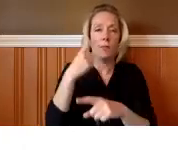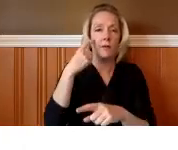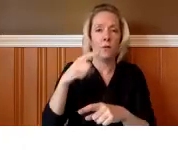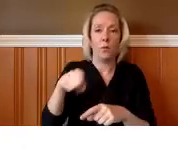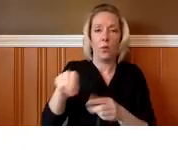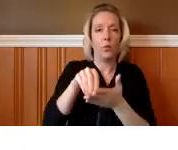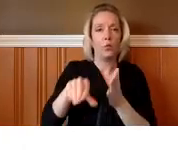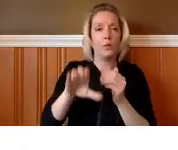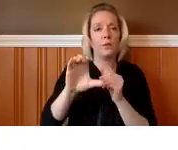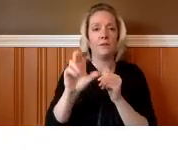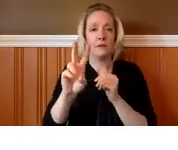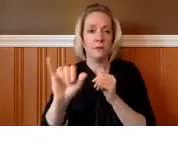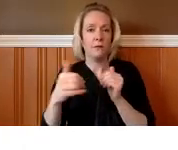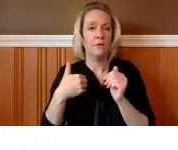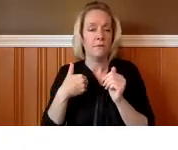with CVI